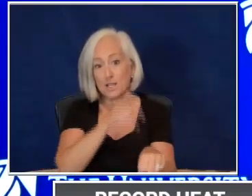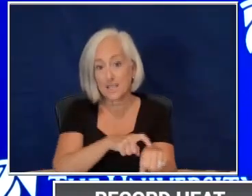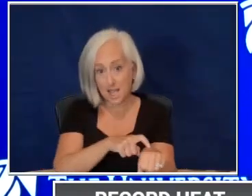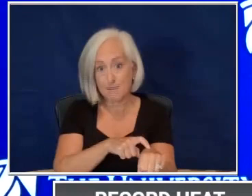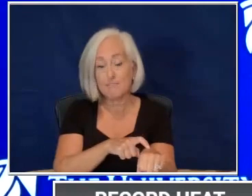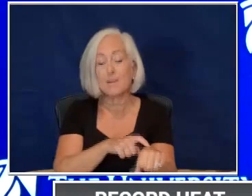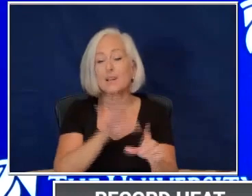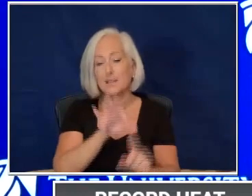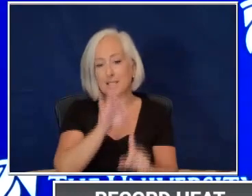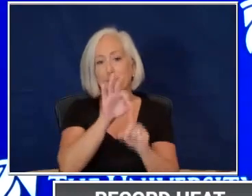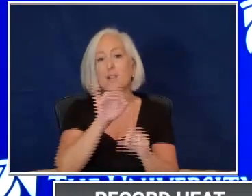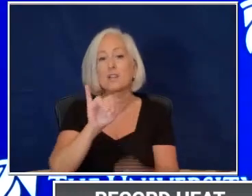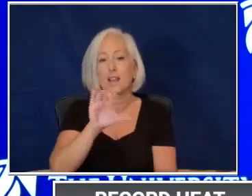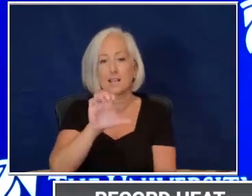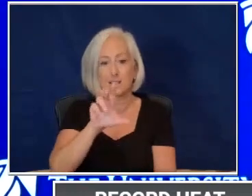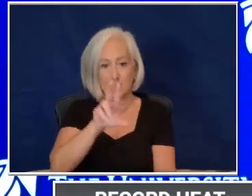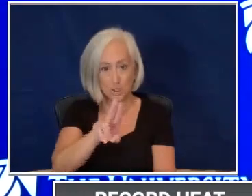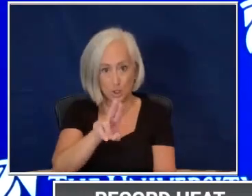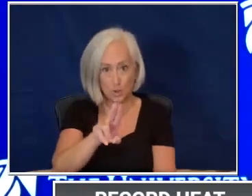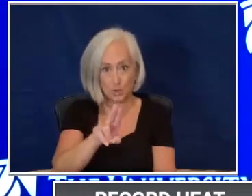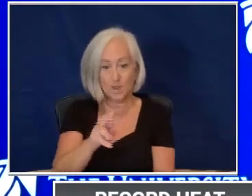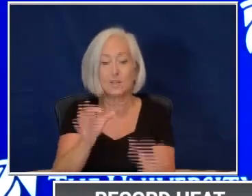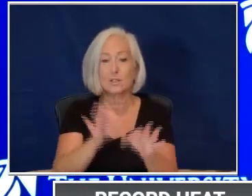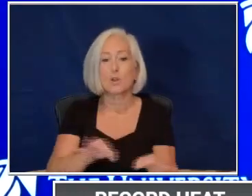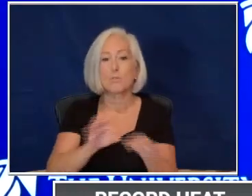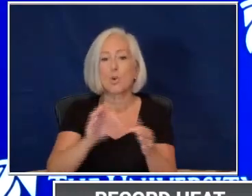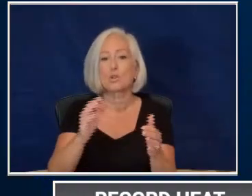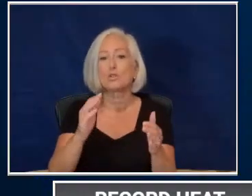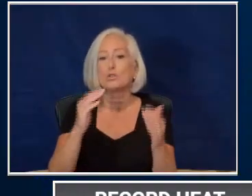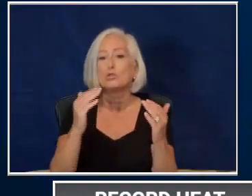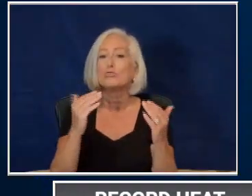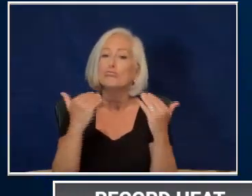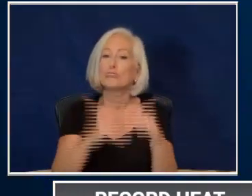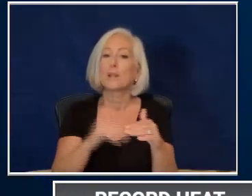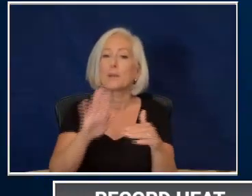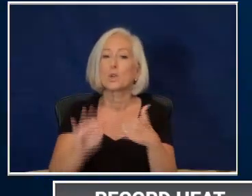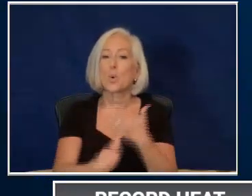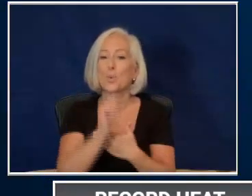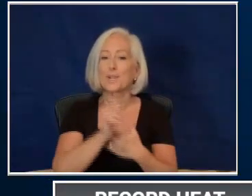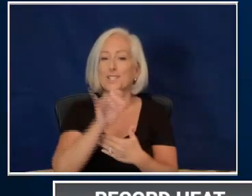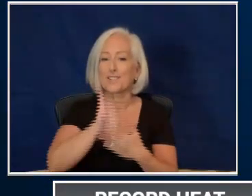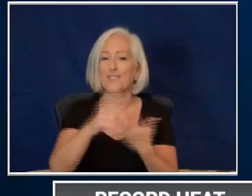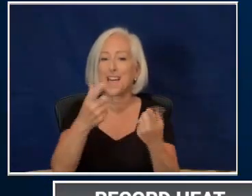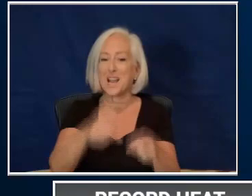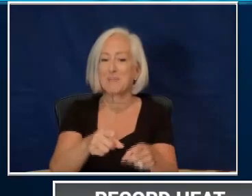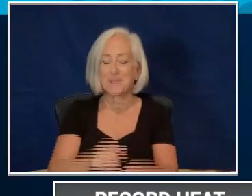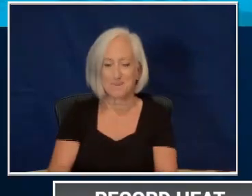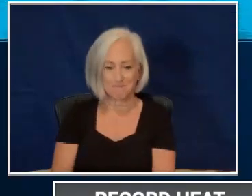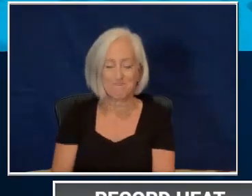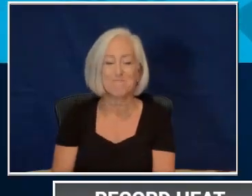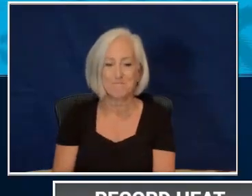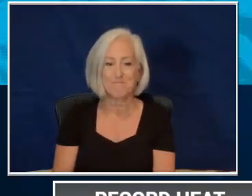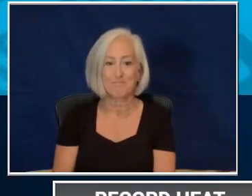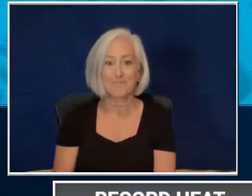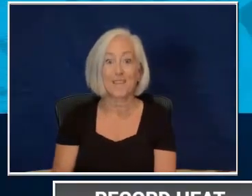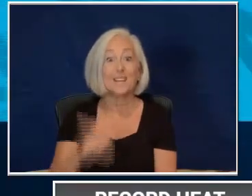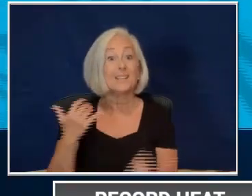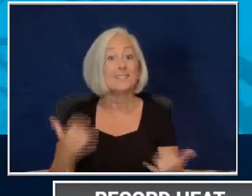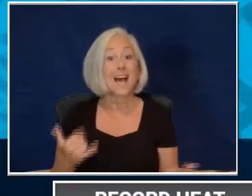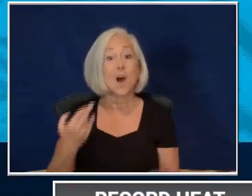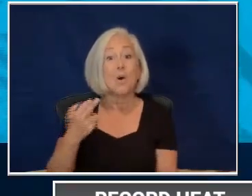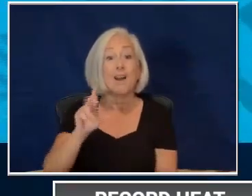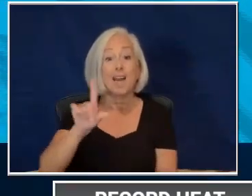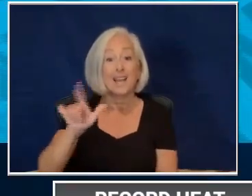reduce your risk of having those things happen to you as much as possible. Doc Hawk, thanks so much. Let's get to some headlines this morning.